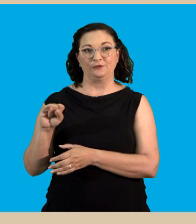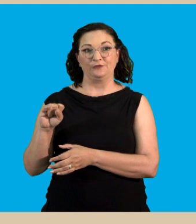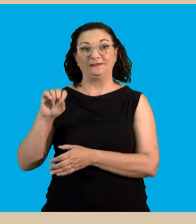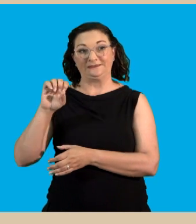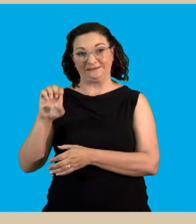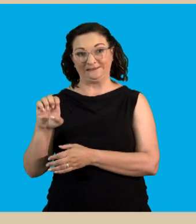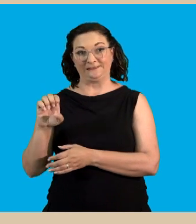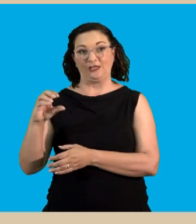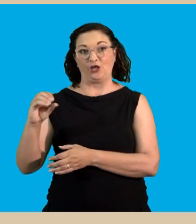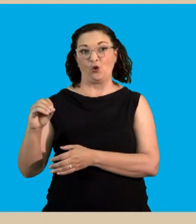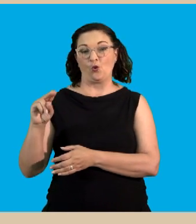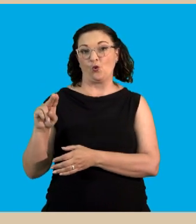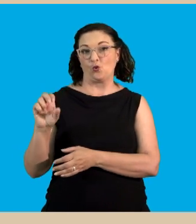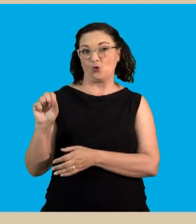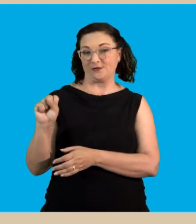gaseous